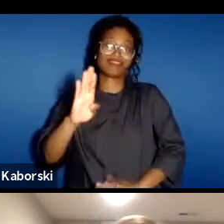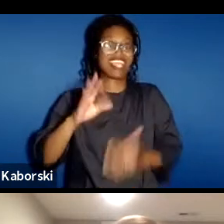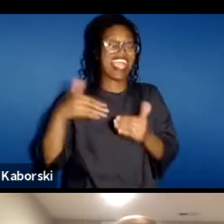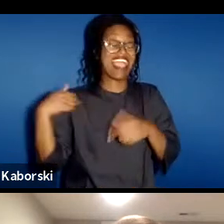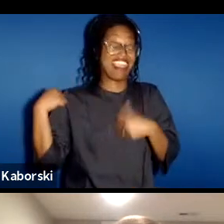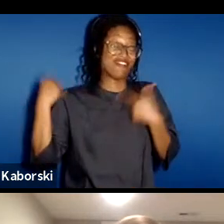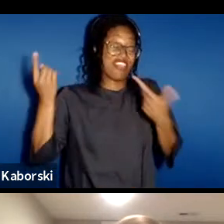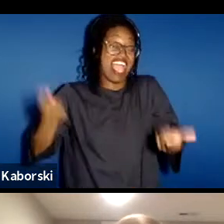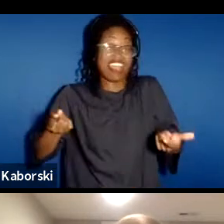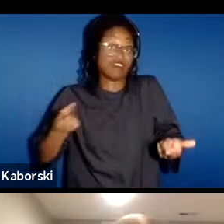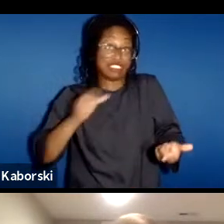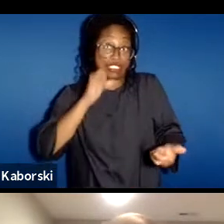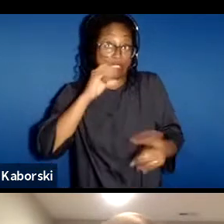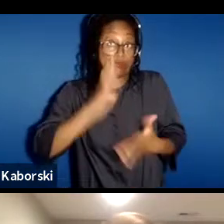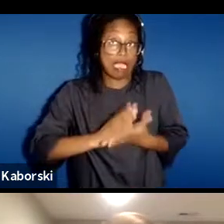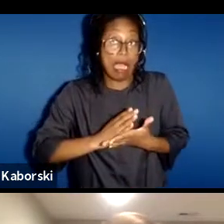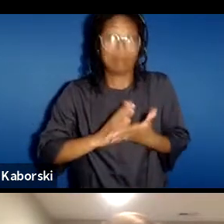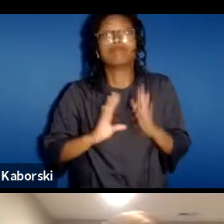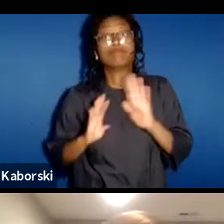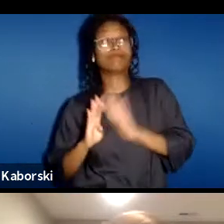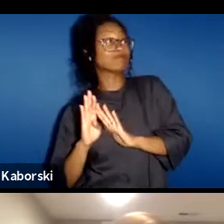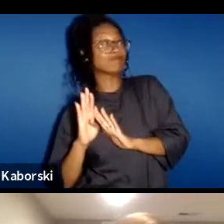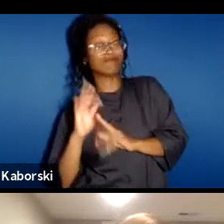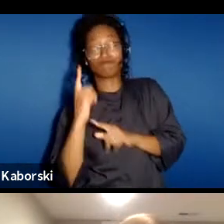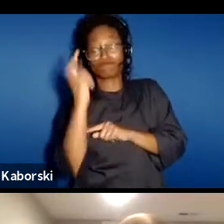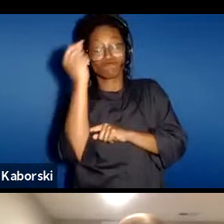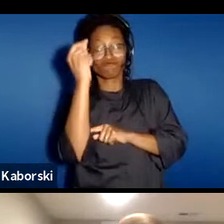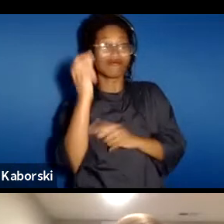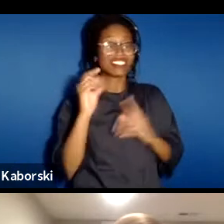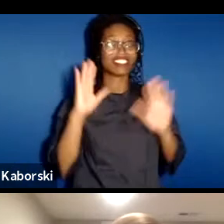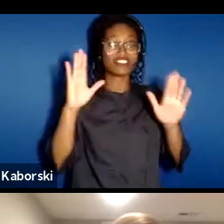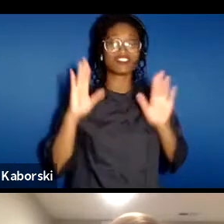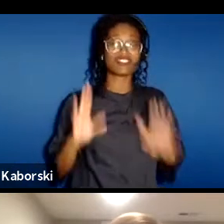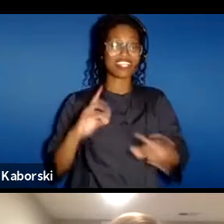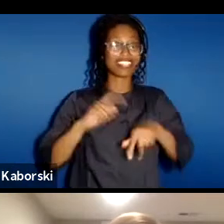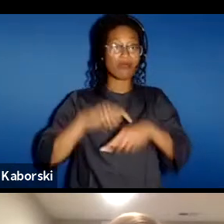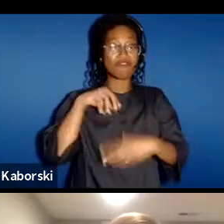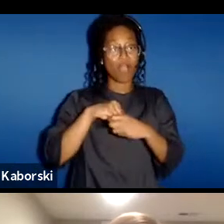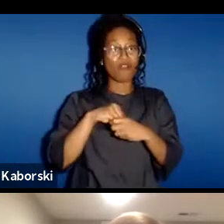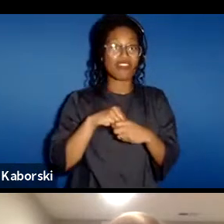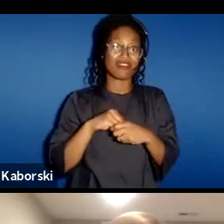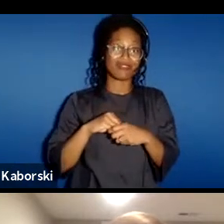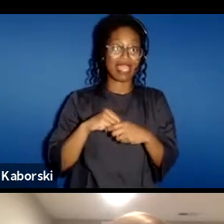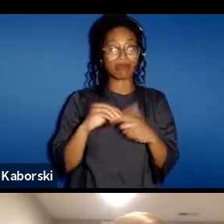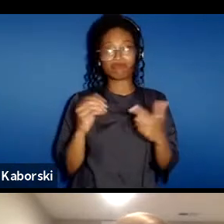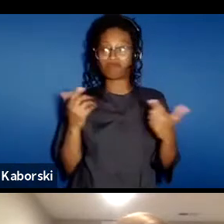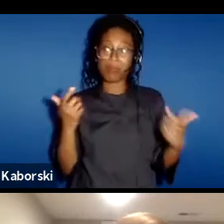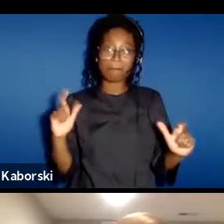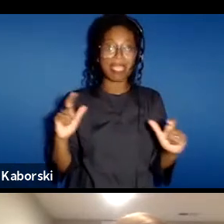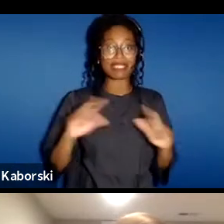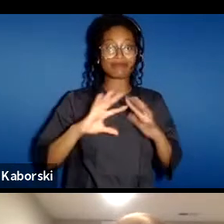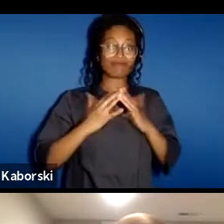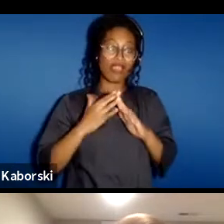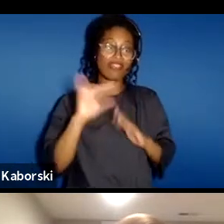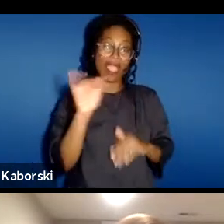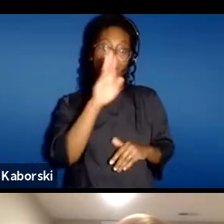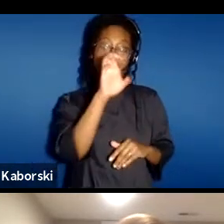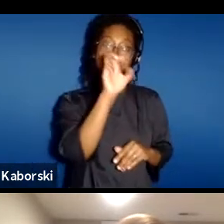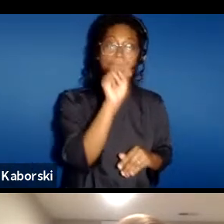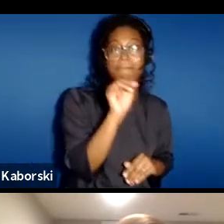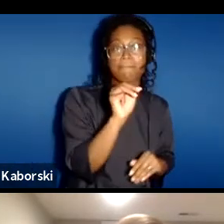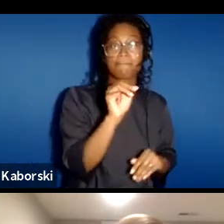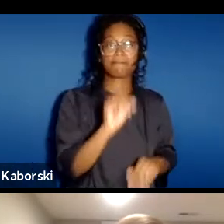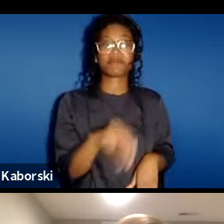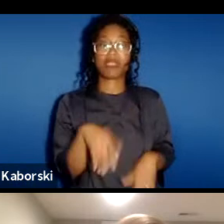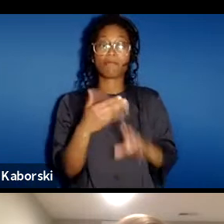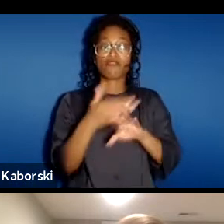stopped, thankfully. So it was a great time to be a part of, a big conglomerate like Beam. It was